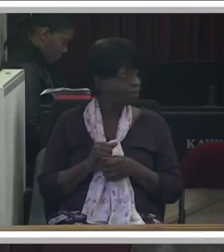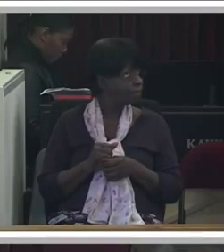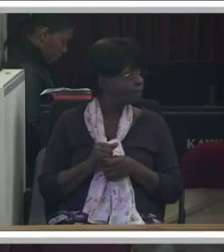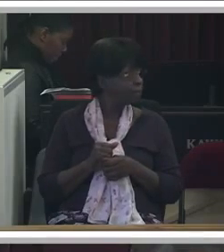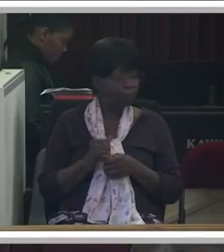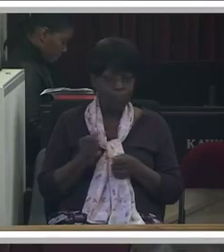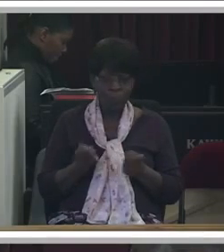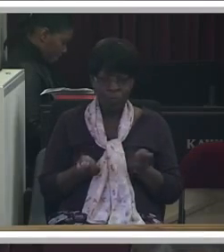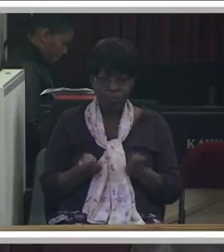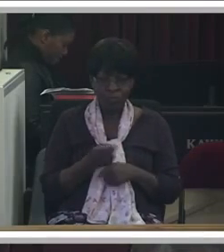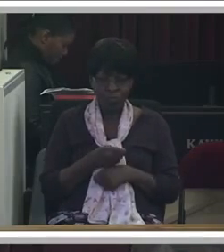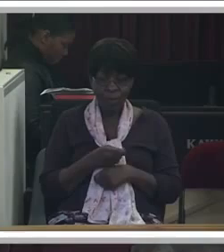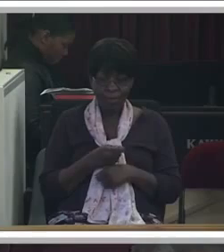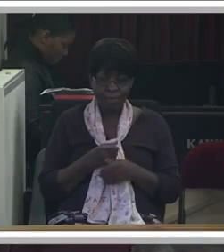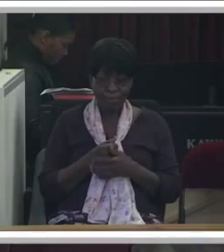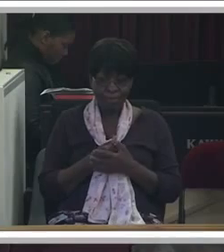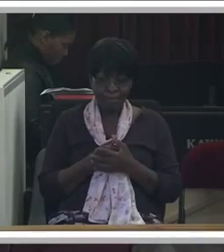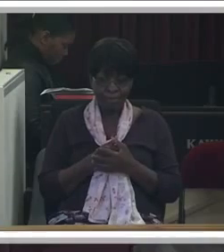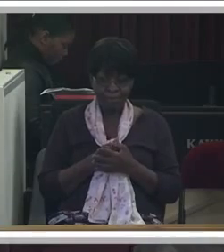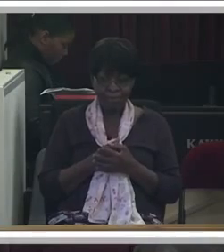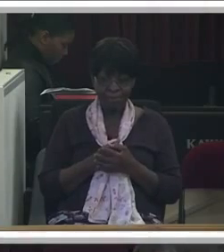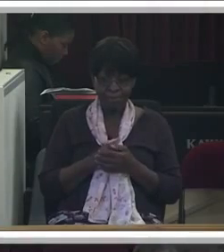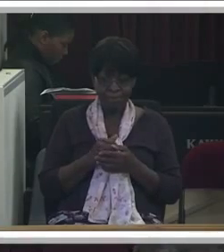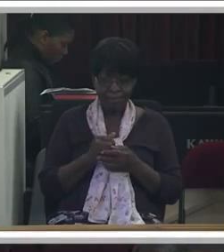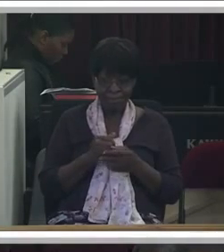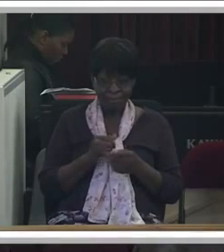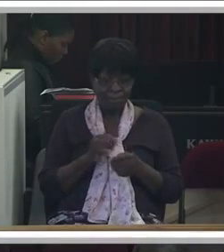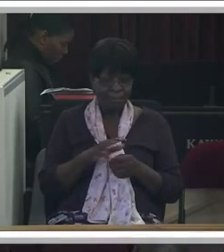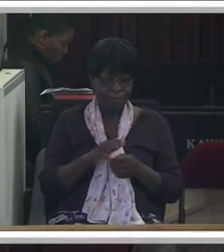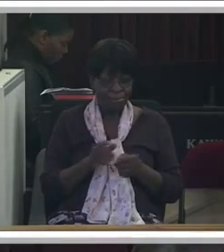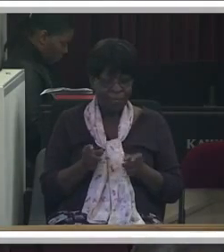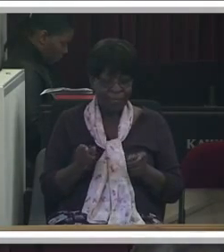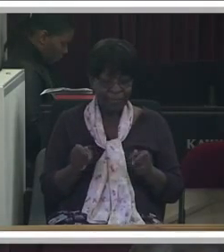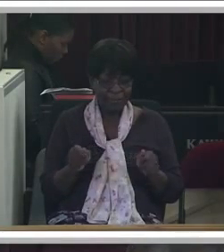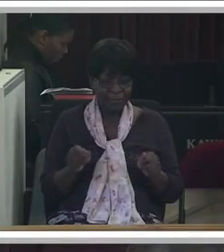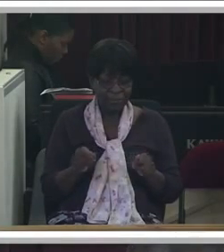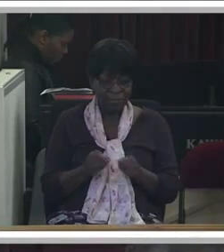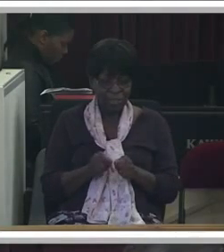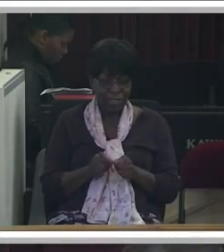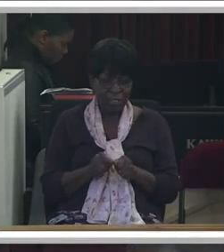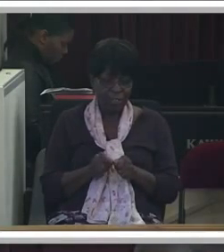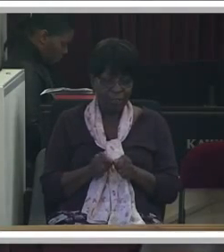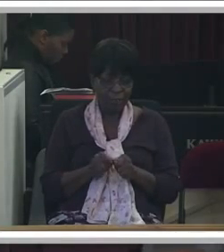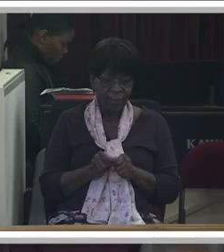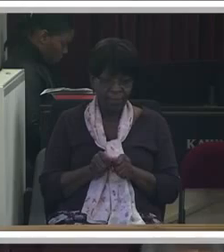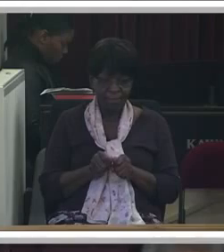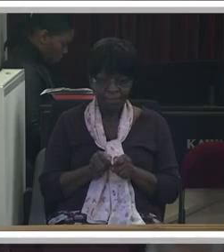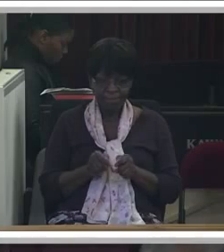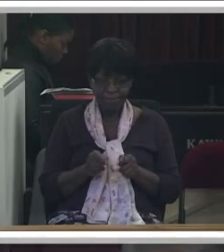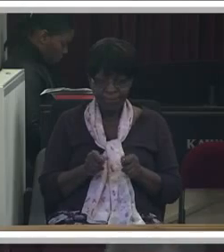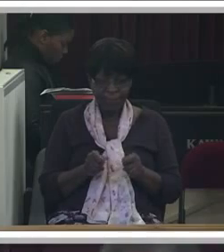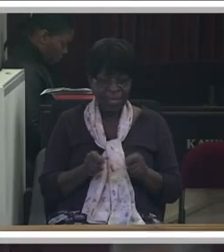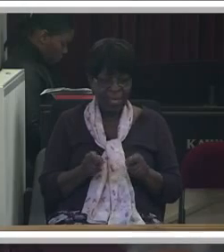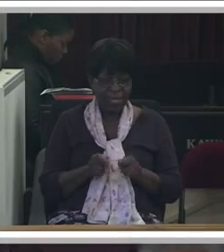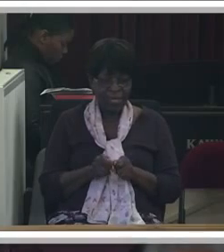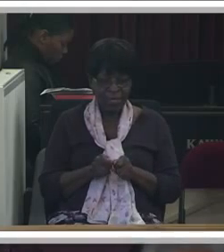Why? Because Jesus Christ died to restore me. If